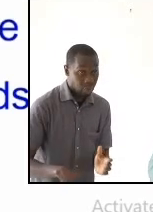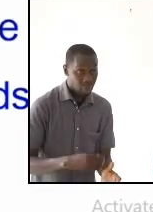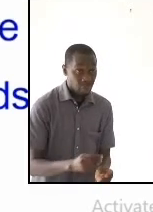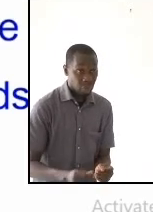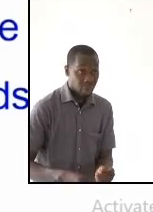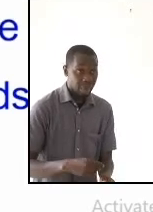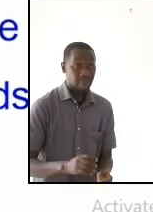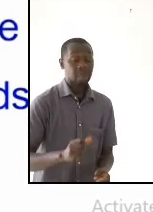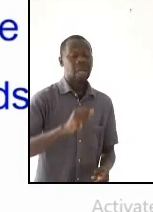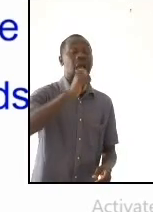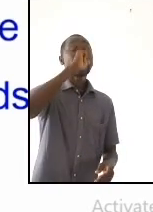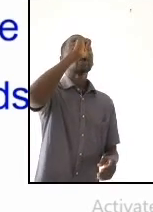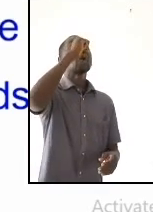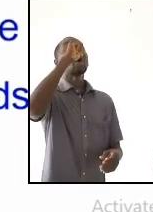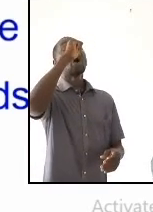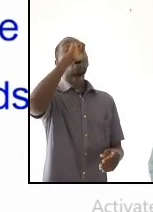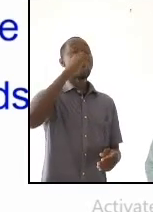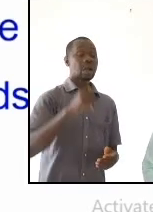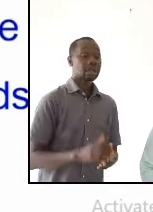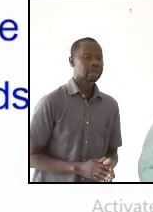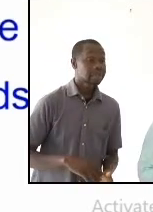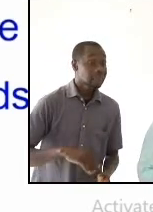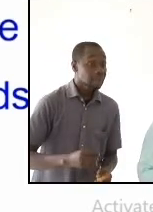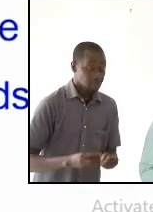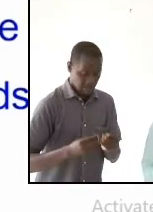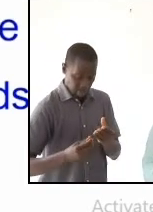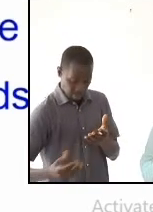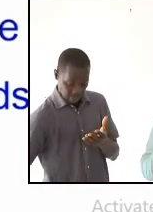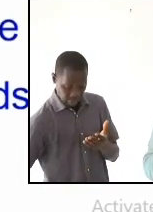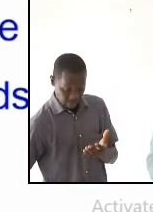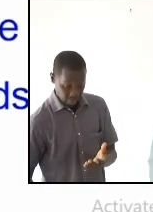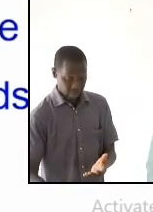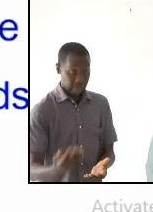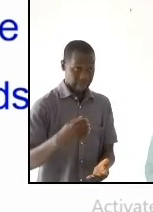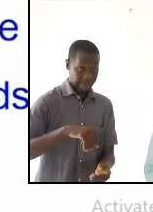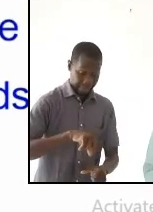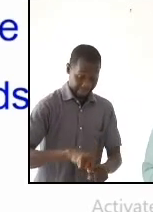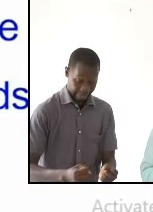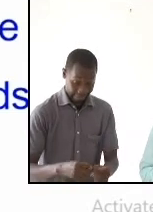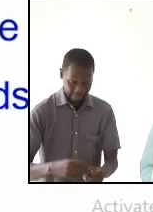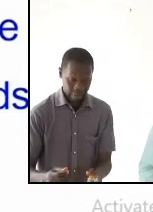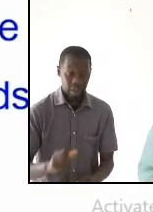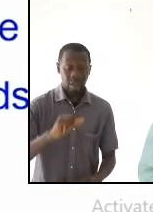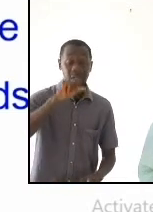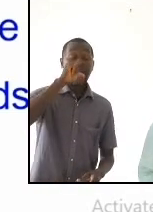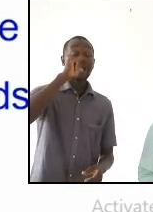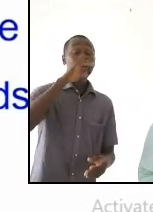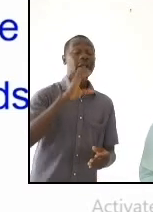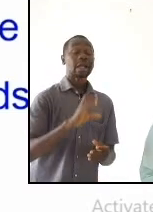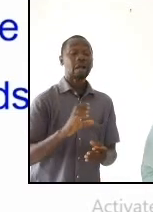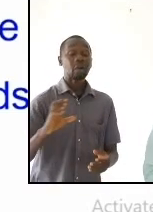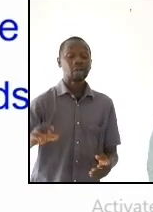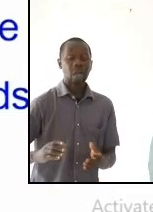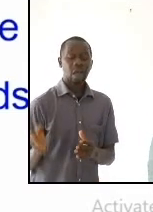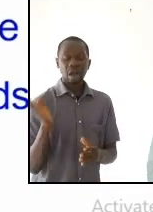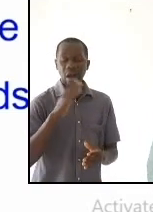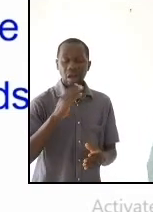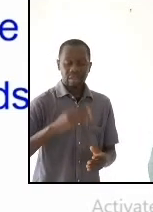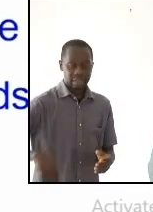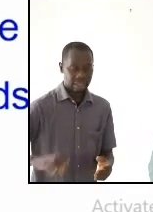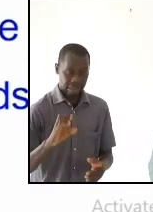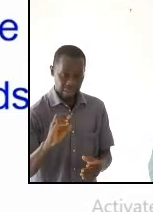instances, alcohol and so on. Now, the waste products that we get from the breakdown is alcohol and carbon dioxide. Also